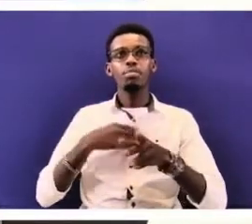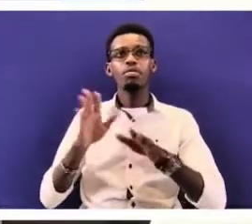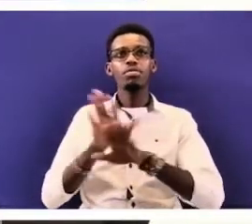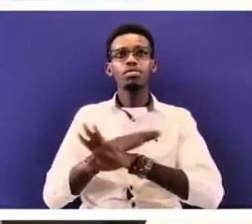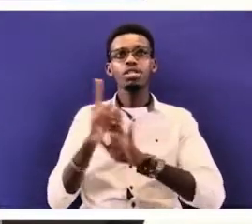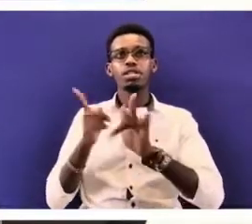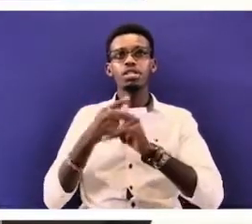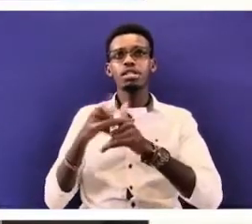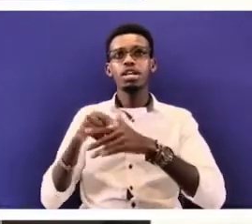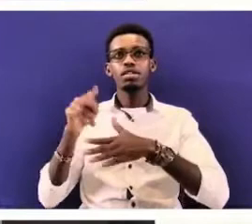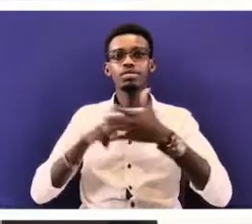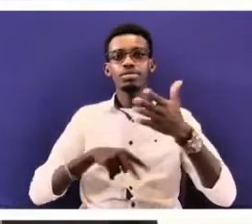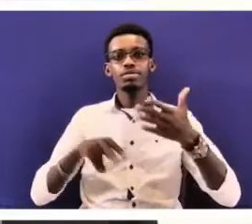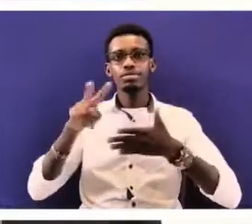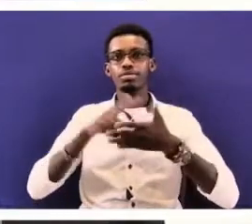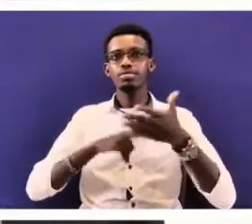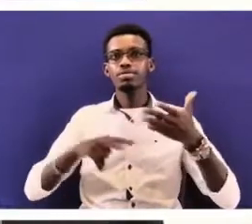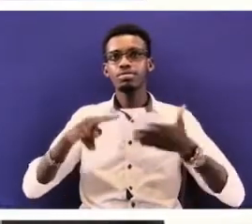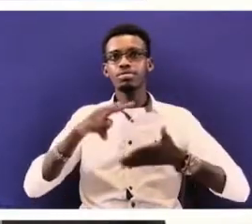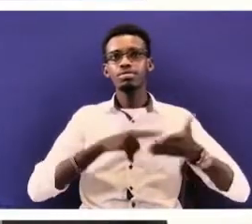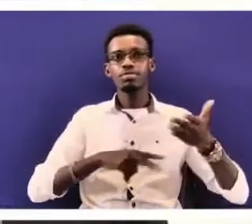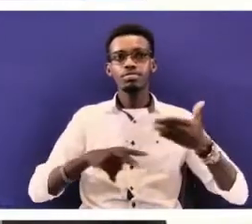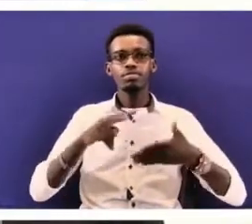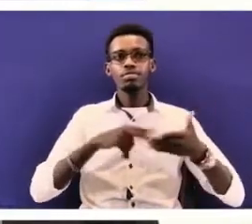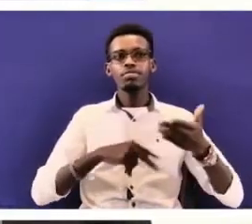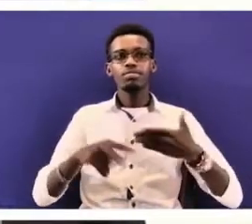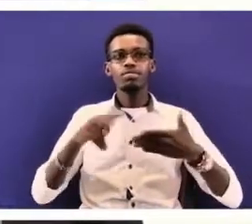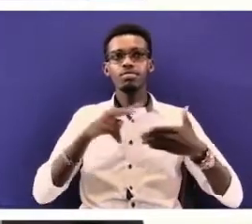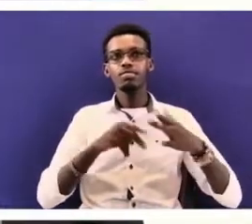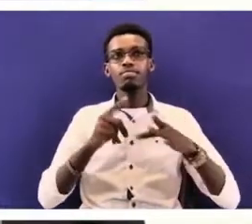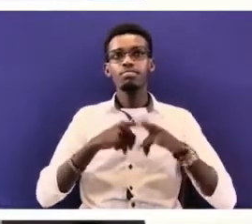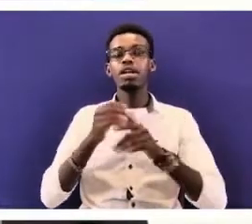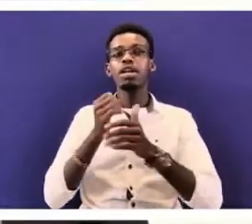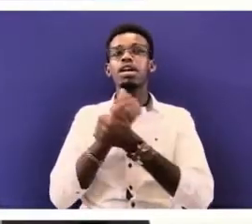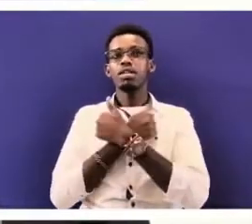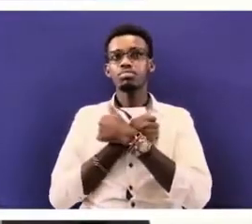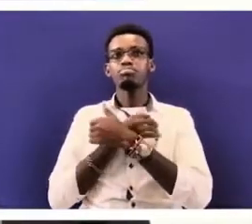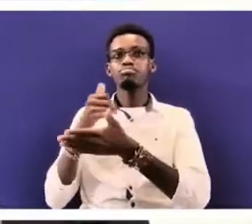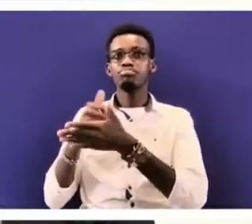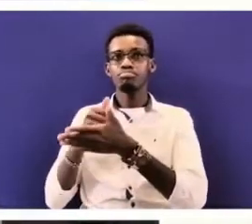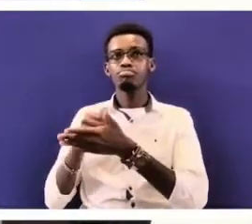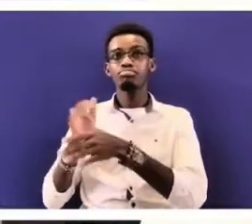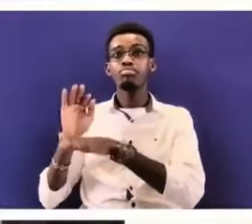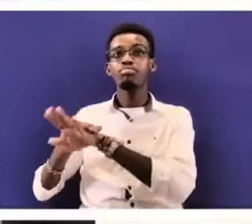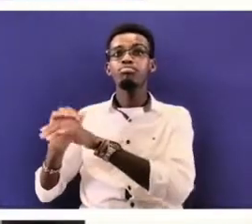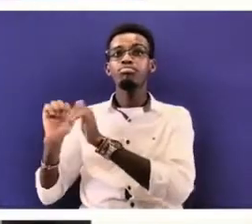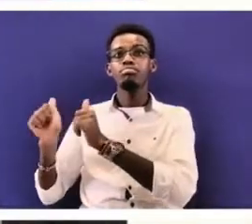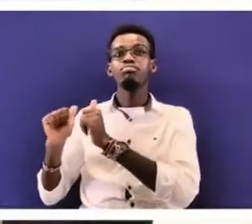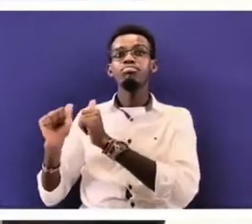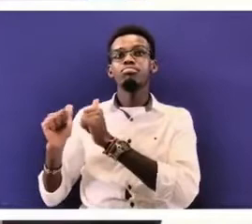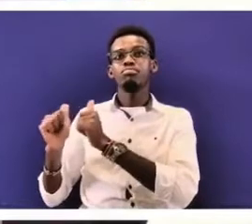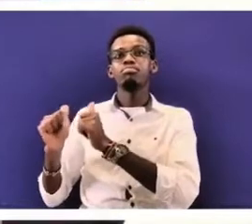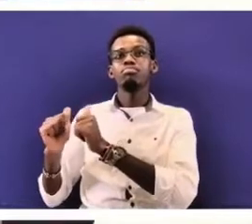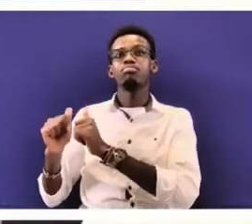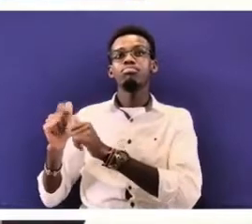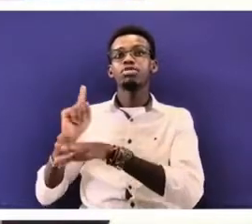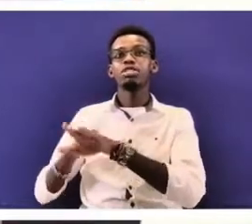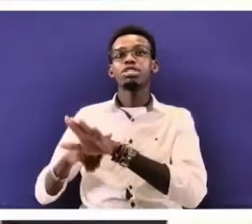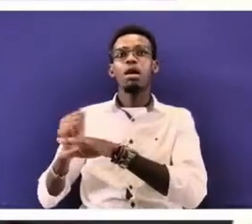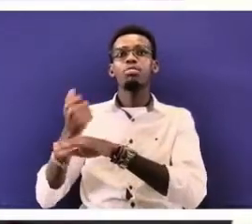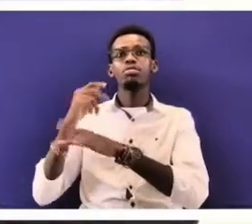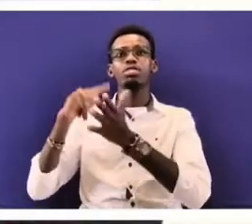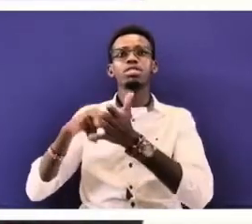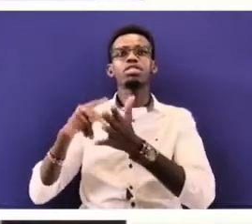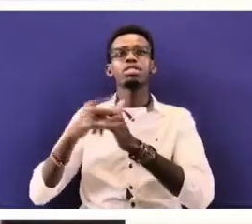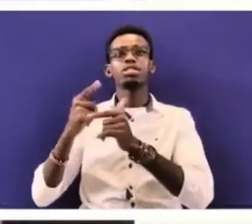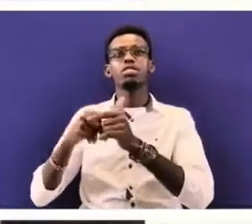he read, and he read, and he read, and he read. And I like that. Because he didn't want to get up here not familiar. He